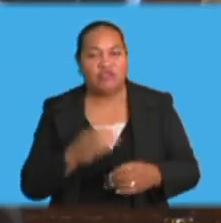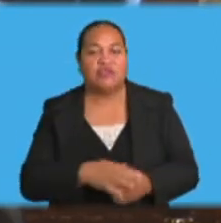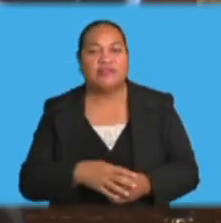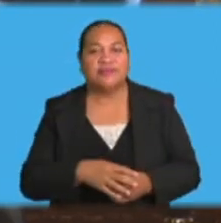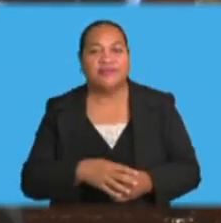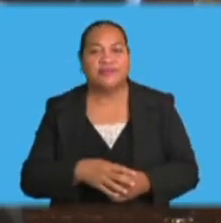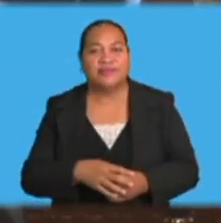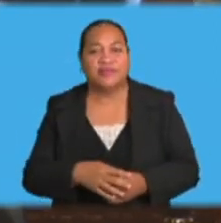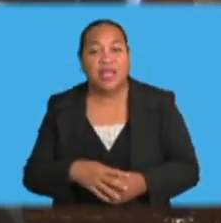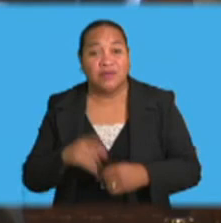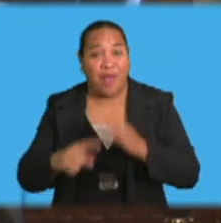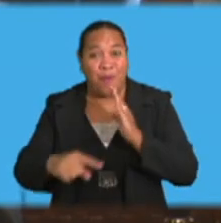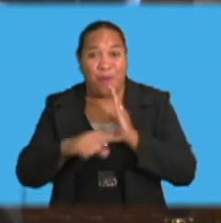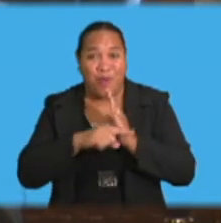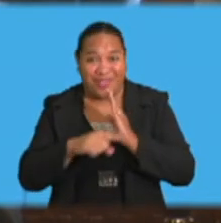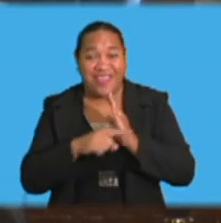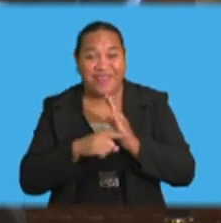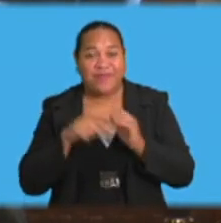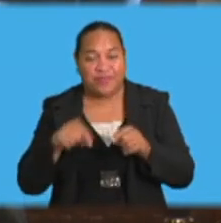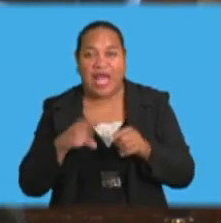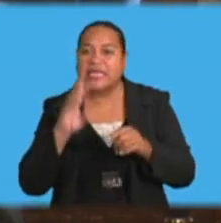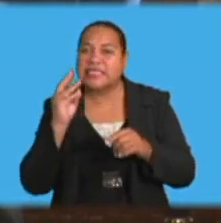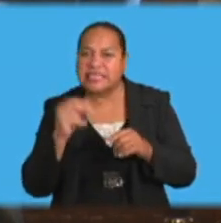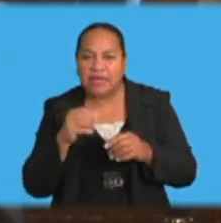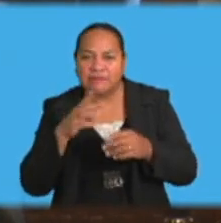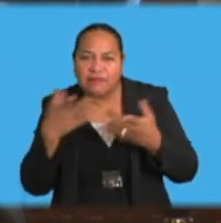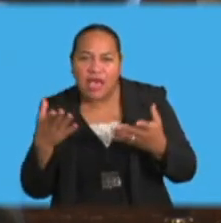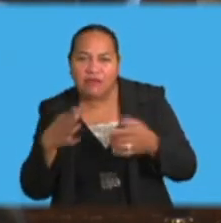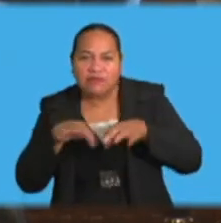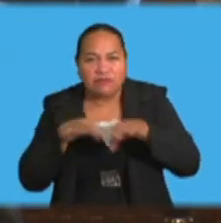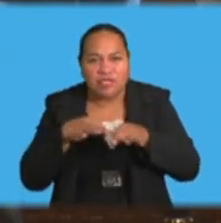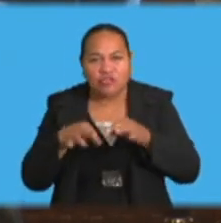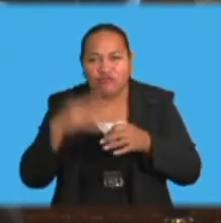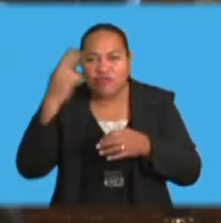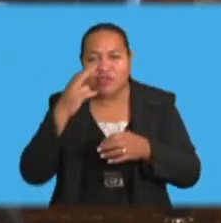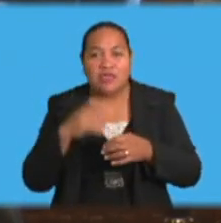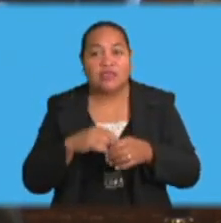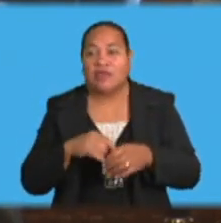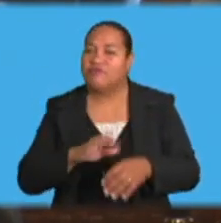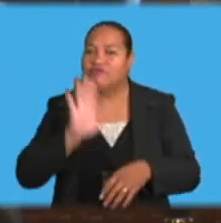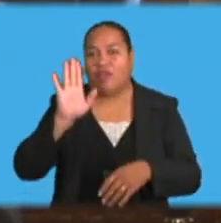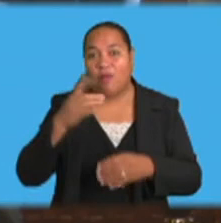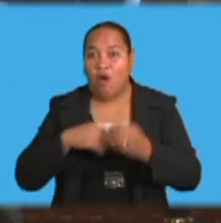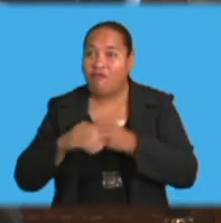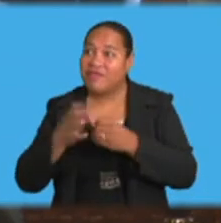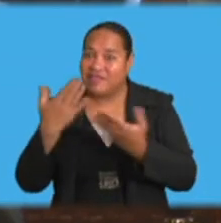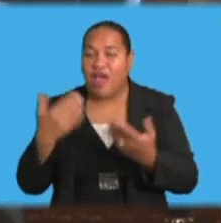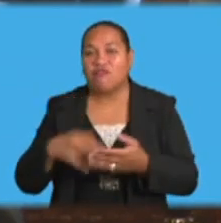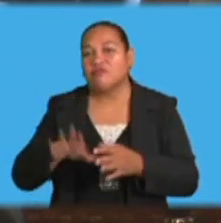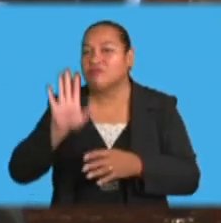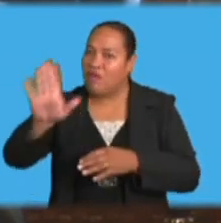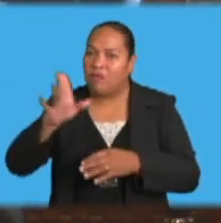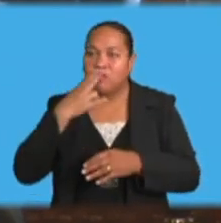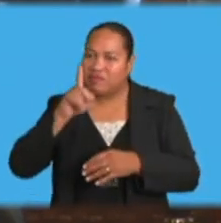Madam Speaker, on the positive note, some examples of workplace measures to promote healthy lifestyles are smoking bans at work have reduced overall smoking,